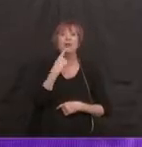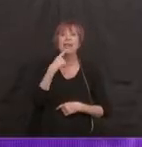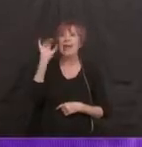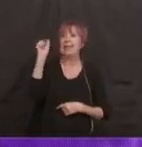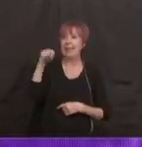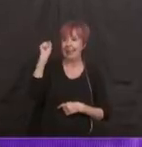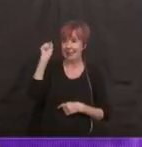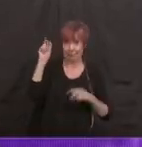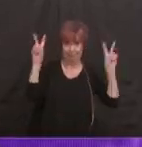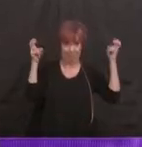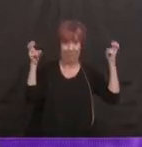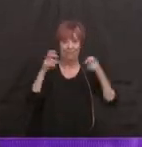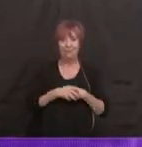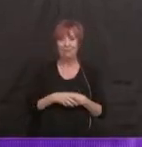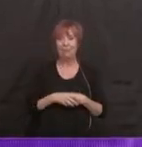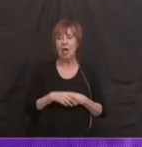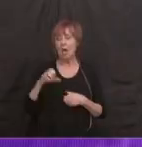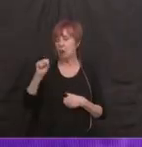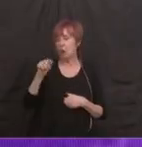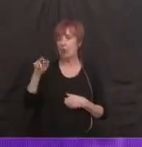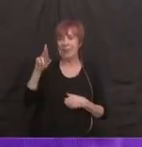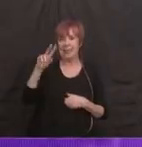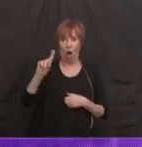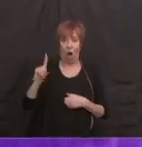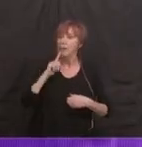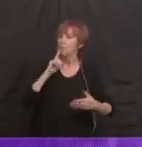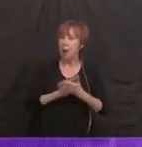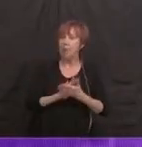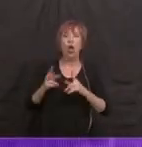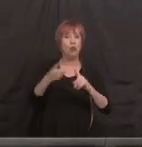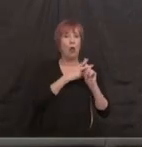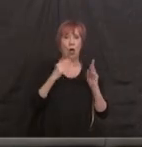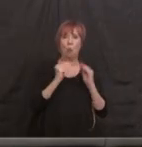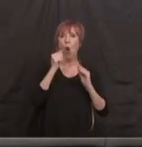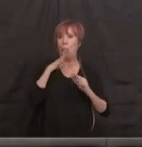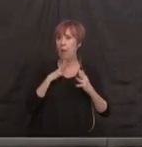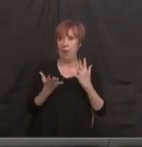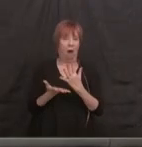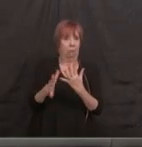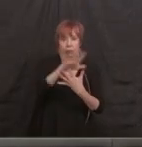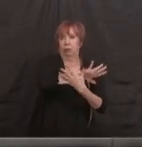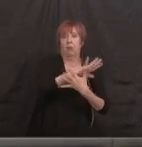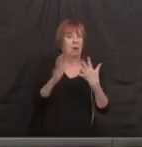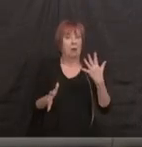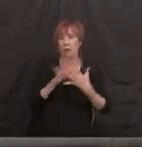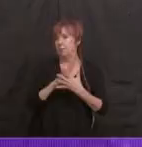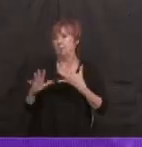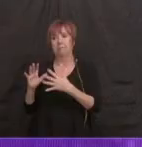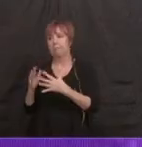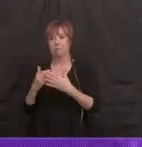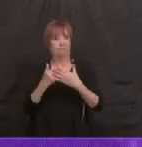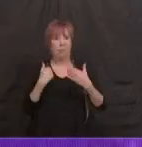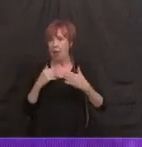yes, right? So STARZ made a commitment to hire more women across the board, which has been quite phenomenal and exciting, from